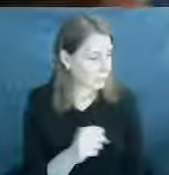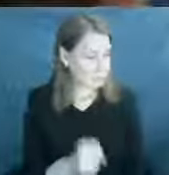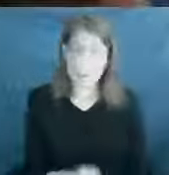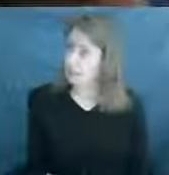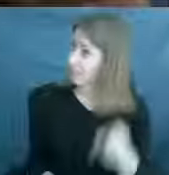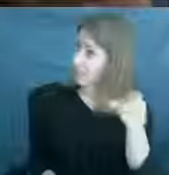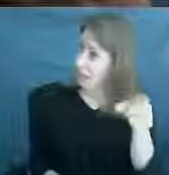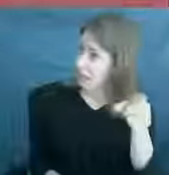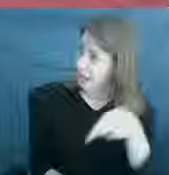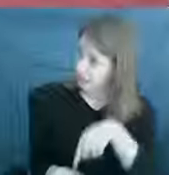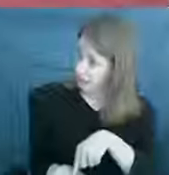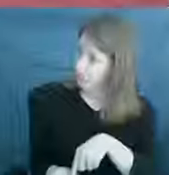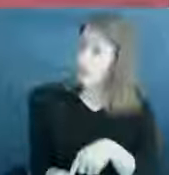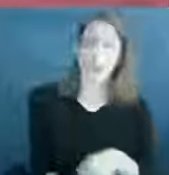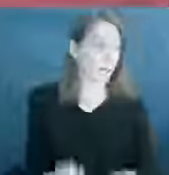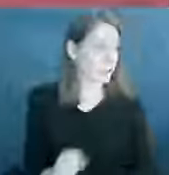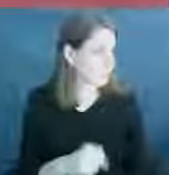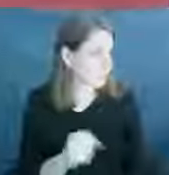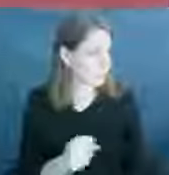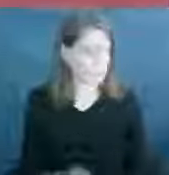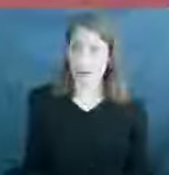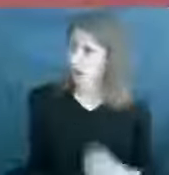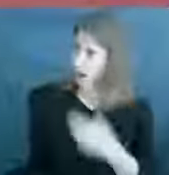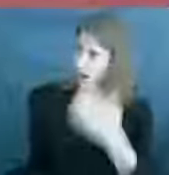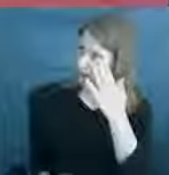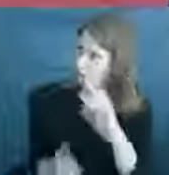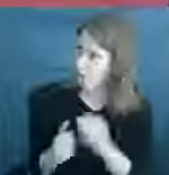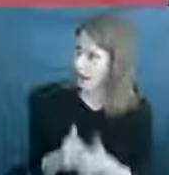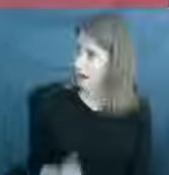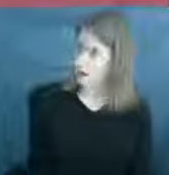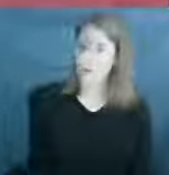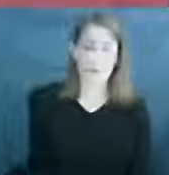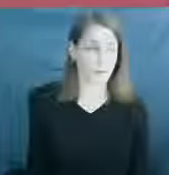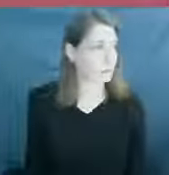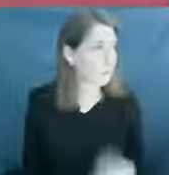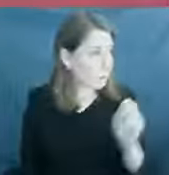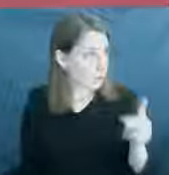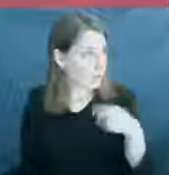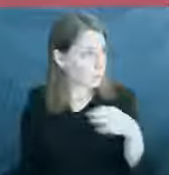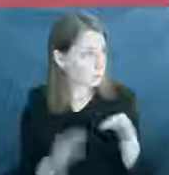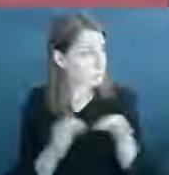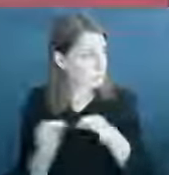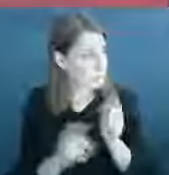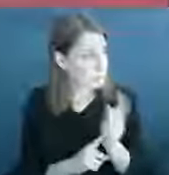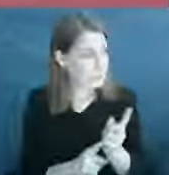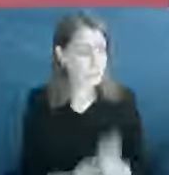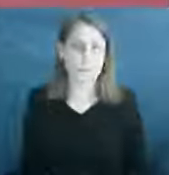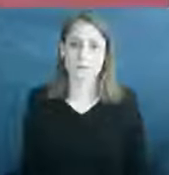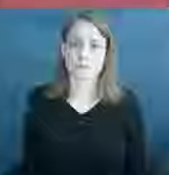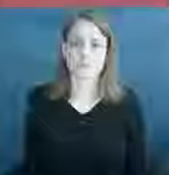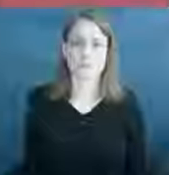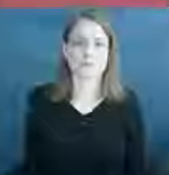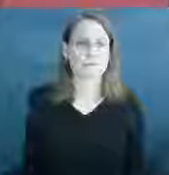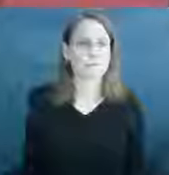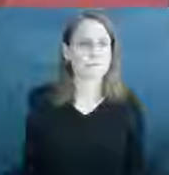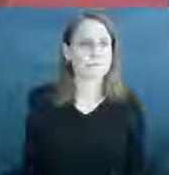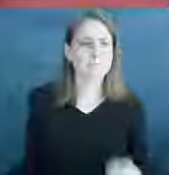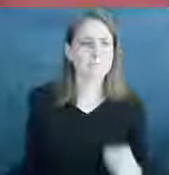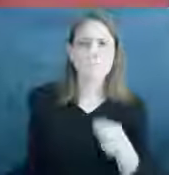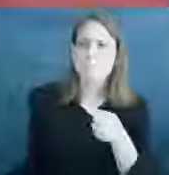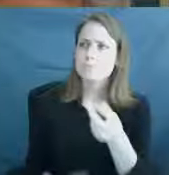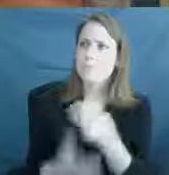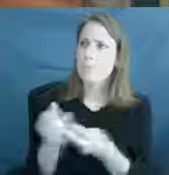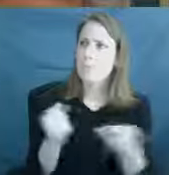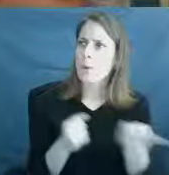Sir, do you have to do the block thing? 2, yep. Do the block thing. What, that on the sheet there? Yep. I don't know how to